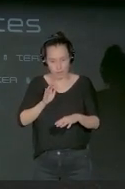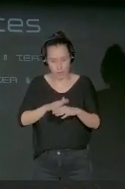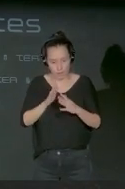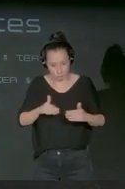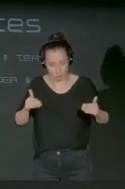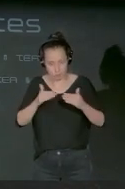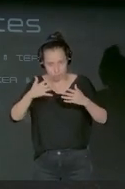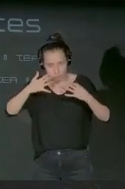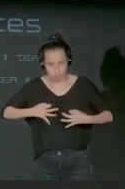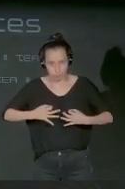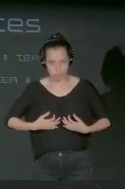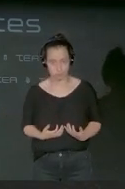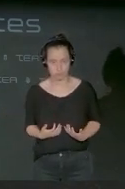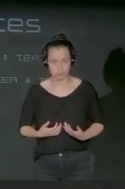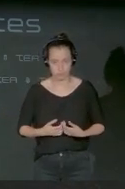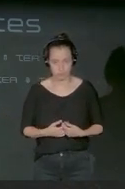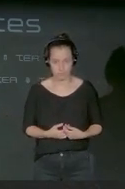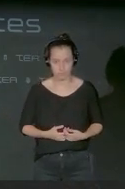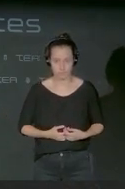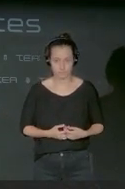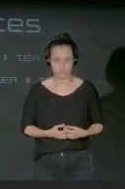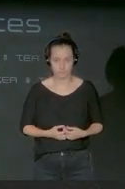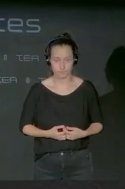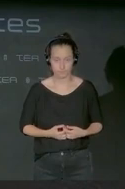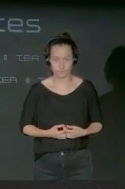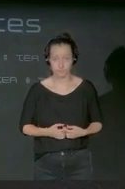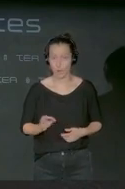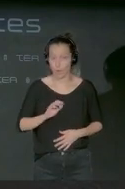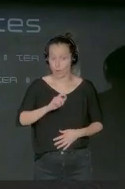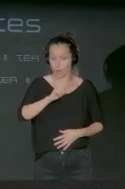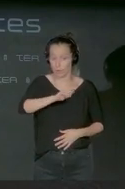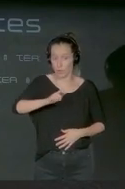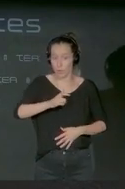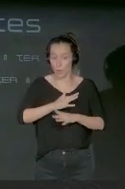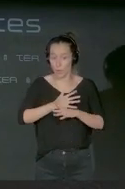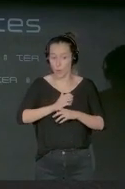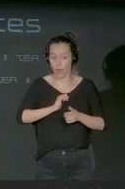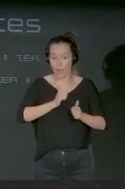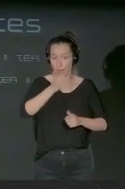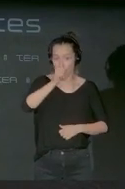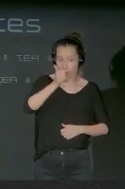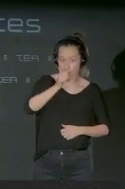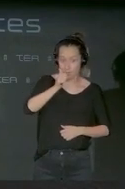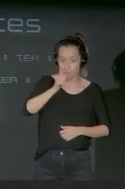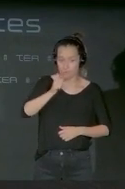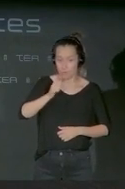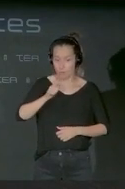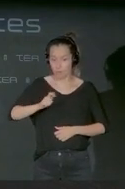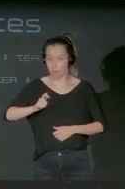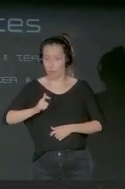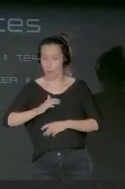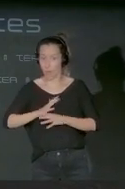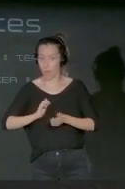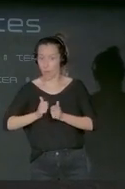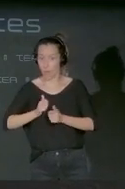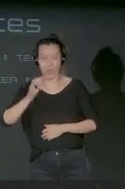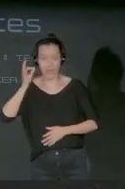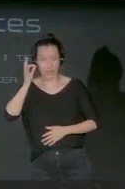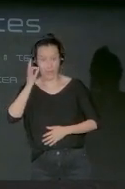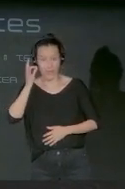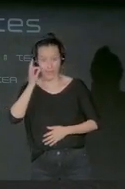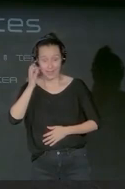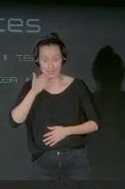video game players, video game playing girls are more likely to study STEM subjects. So that also feeds into